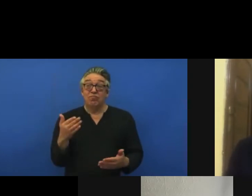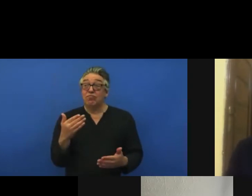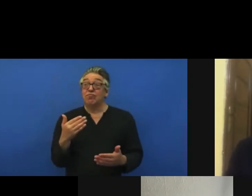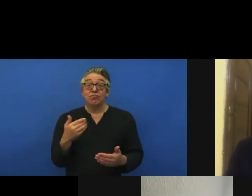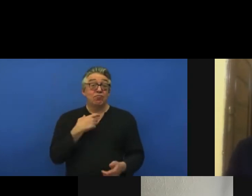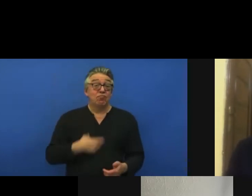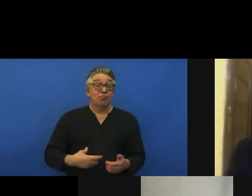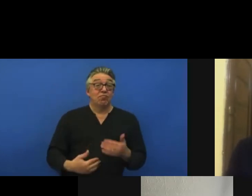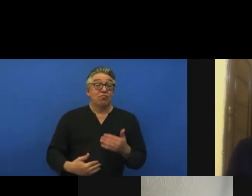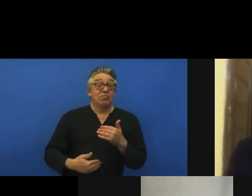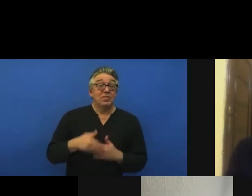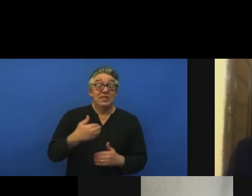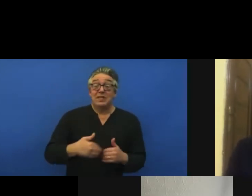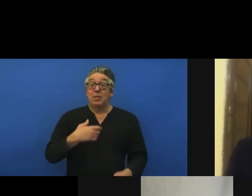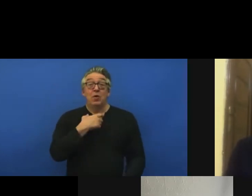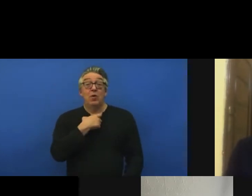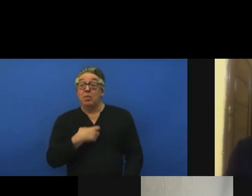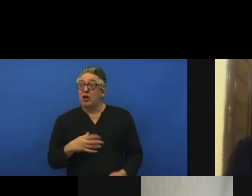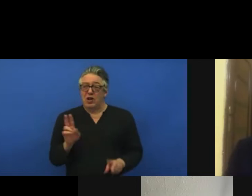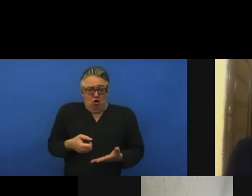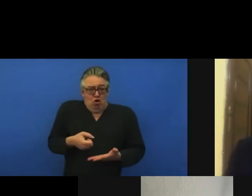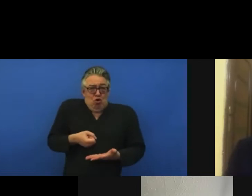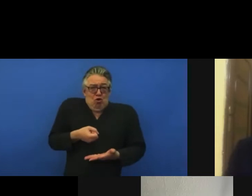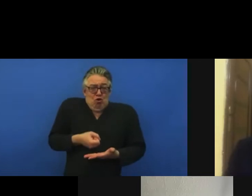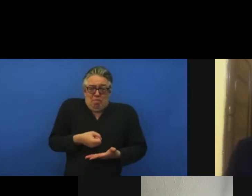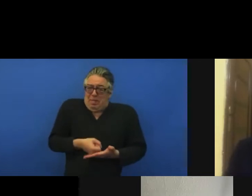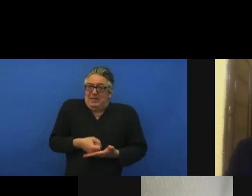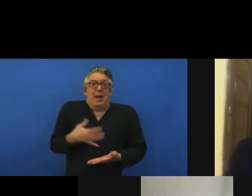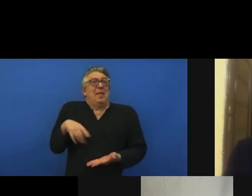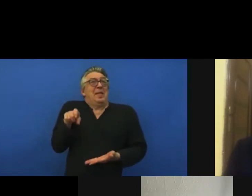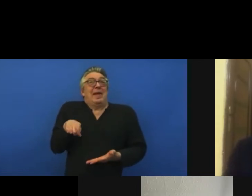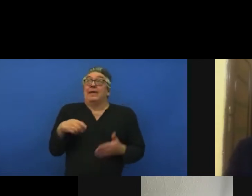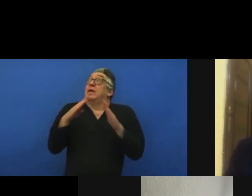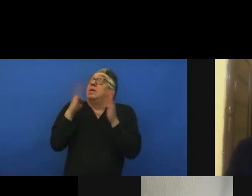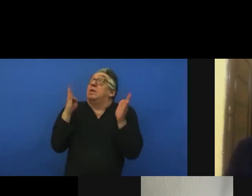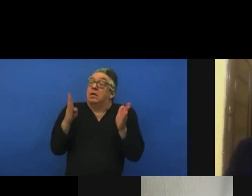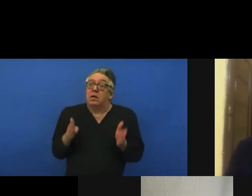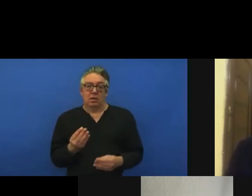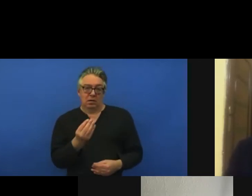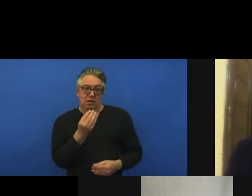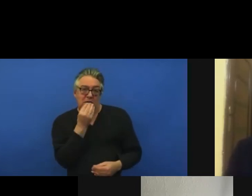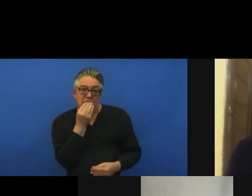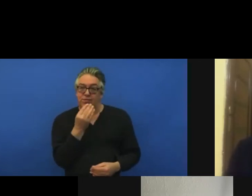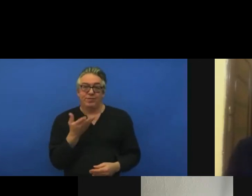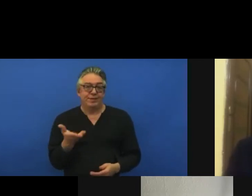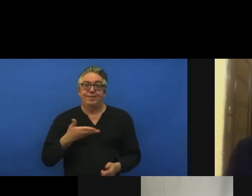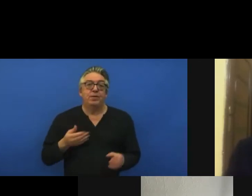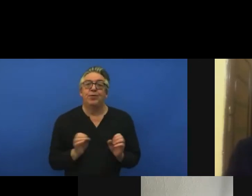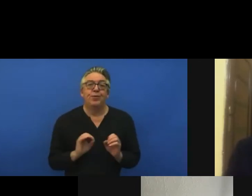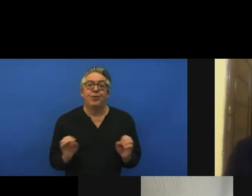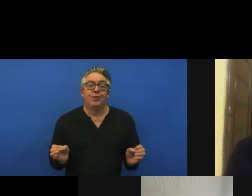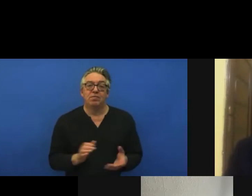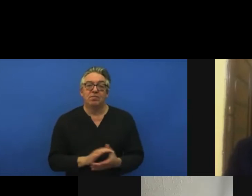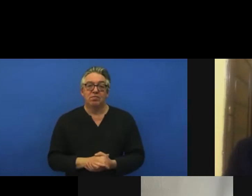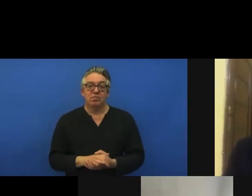meet their direct basic needs, the daily needs of people with disability. If they're not met, it would be